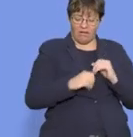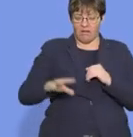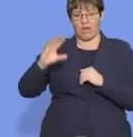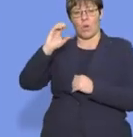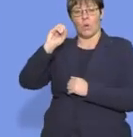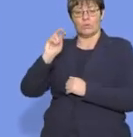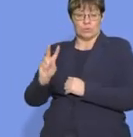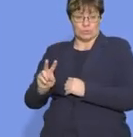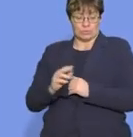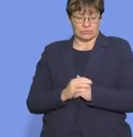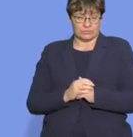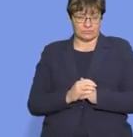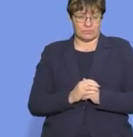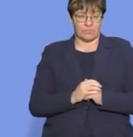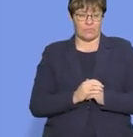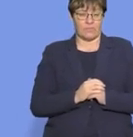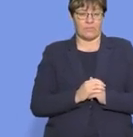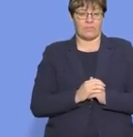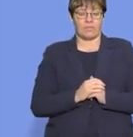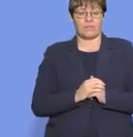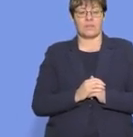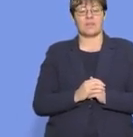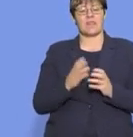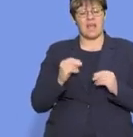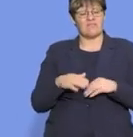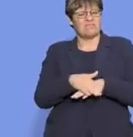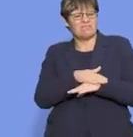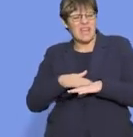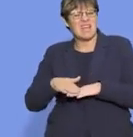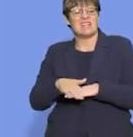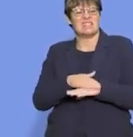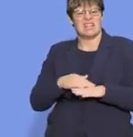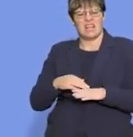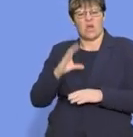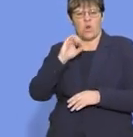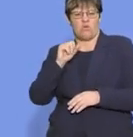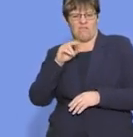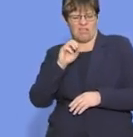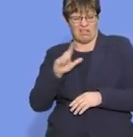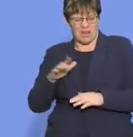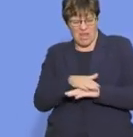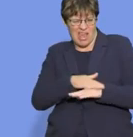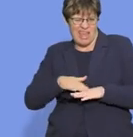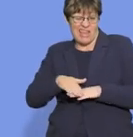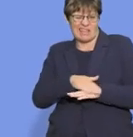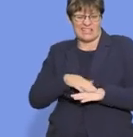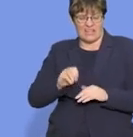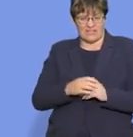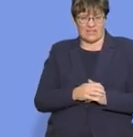product. They had a primitive type of chlorophyll. Now,